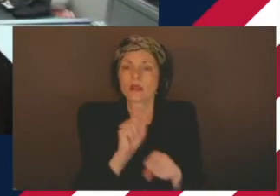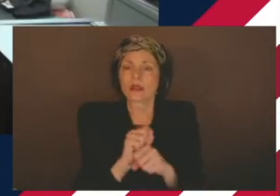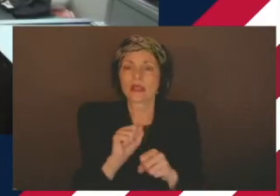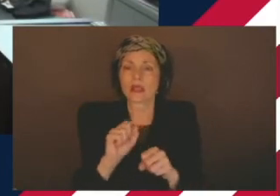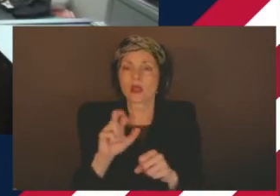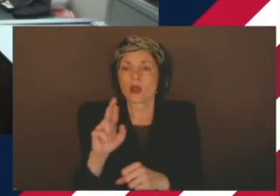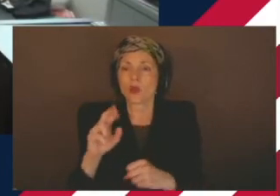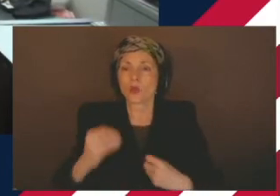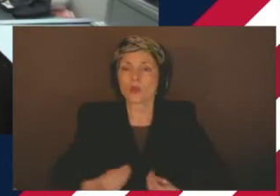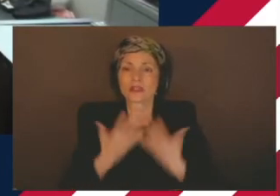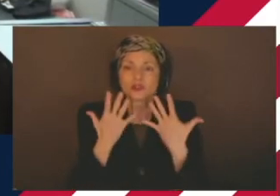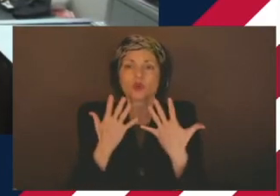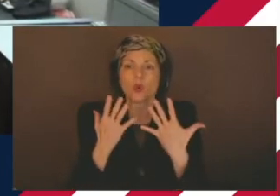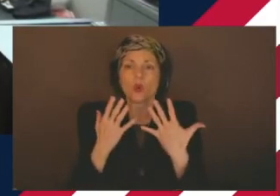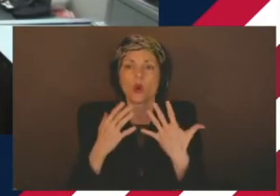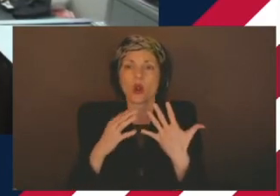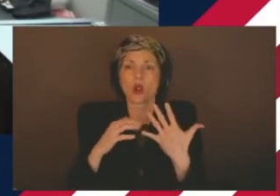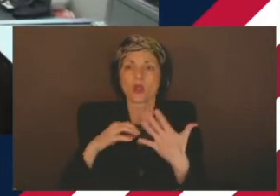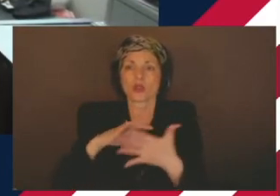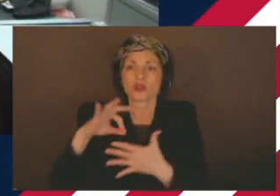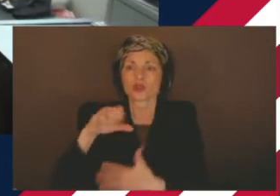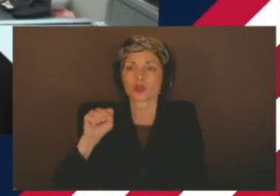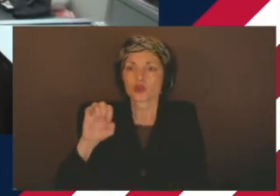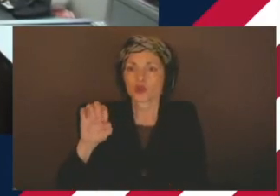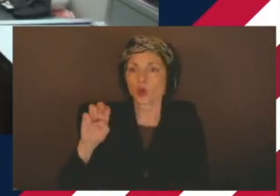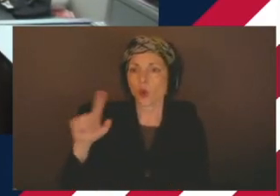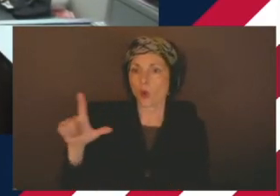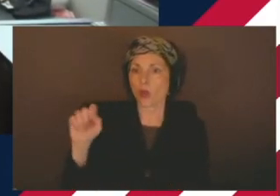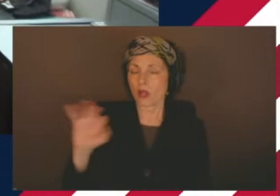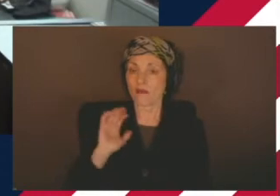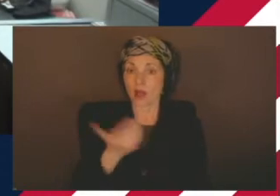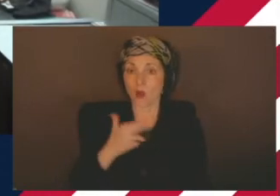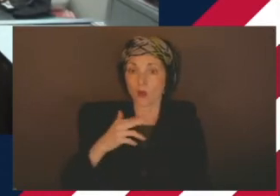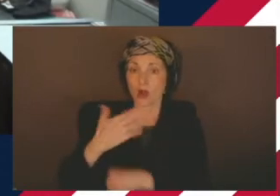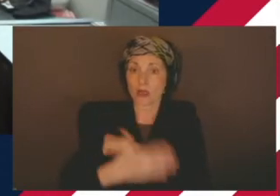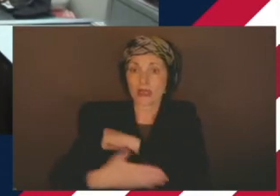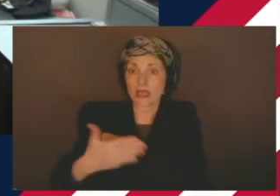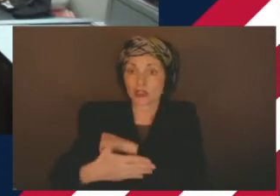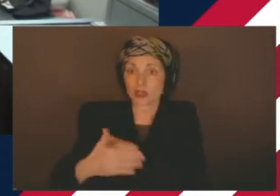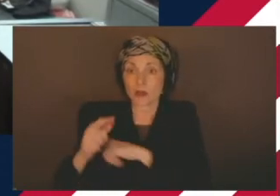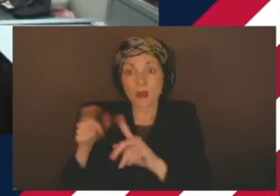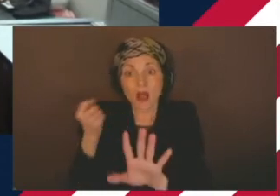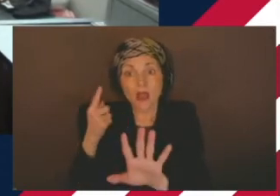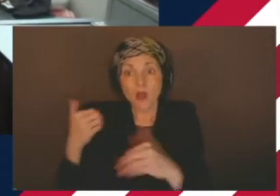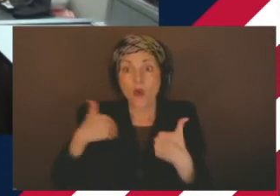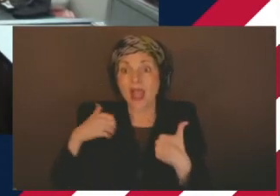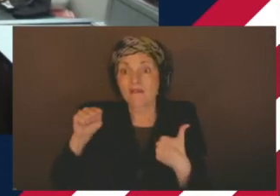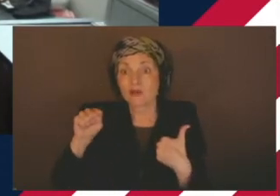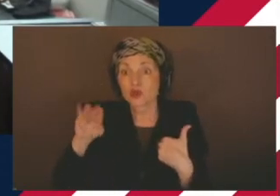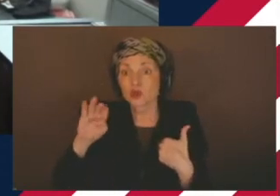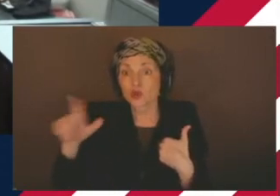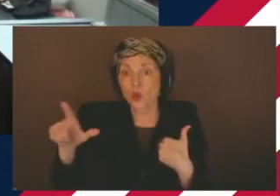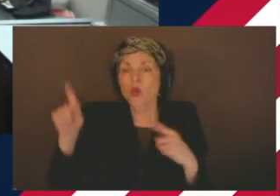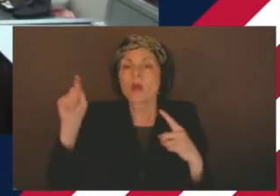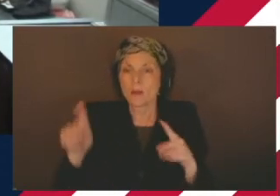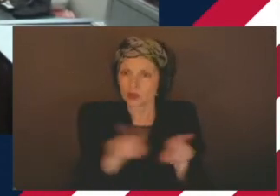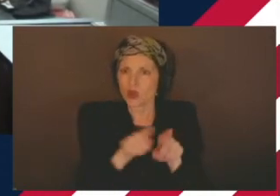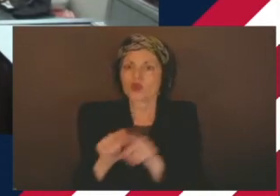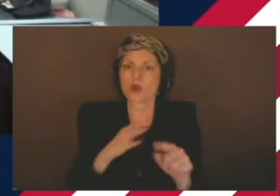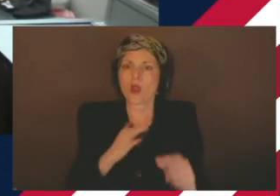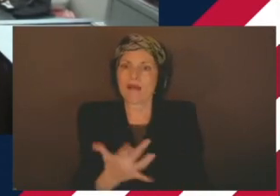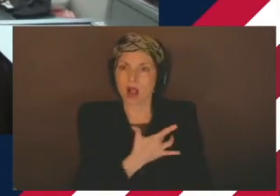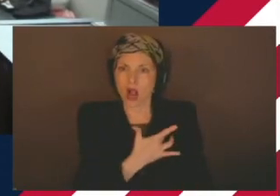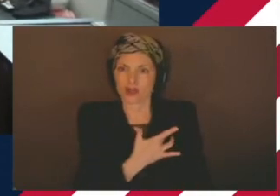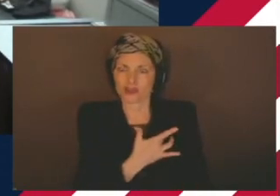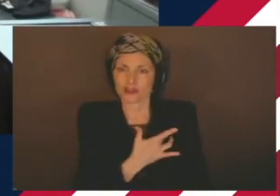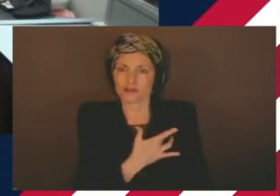a soul, you have got to have a heart. And that means action, not just political platitudes